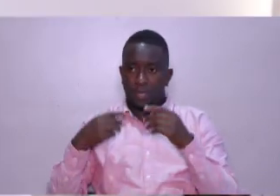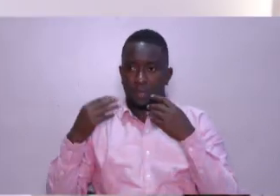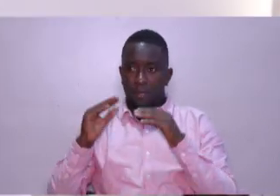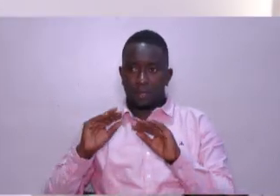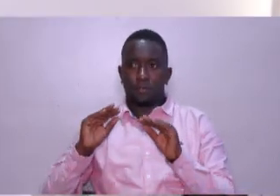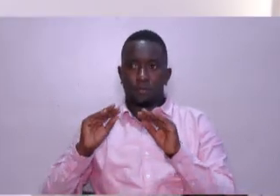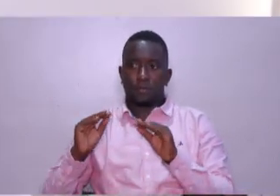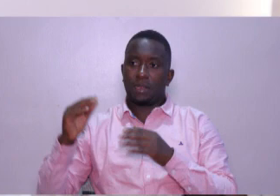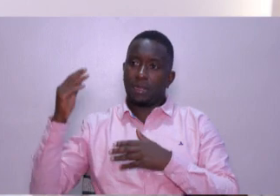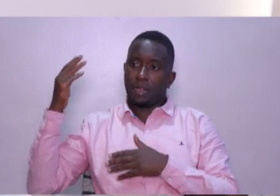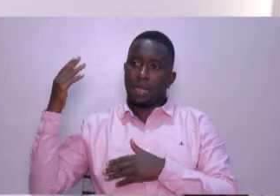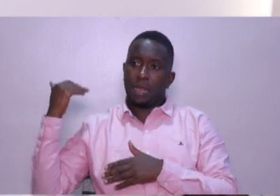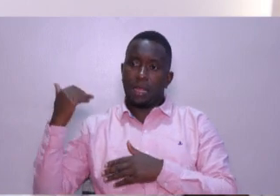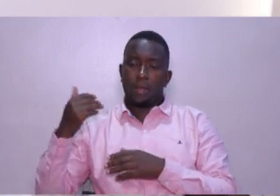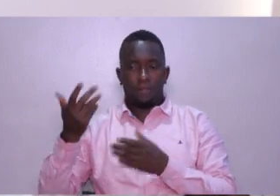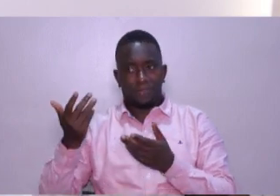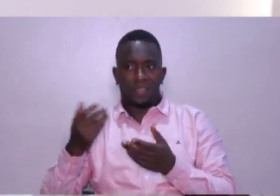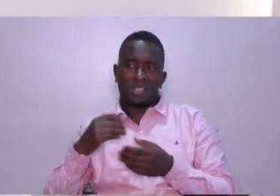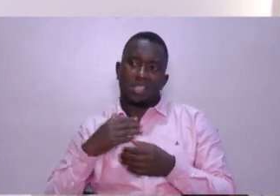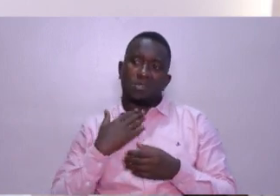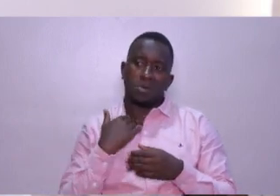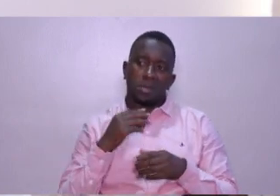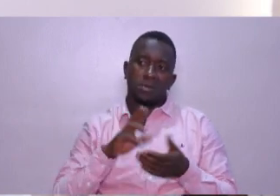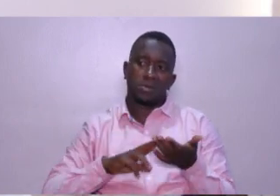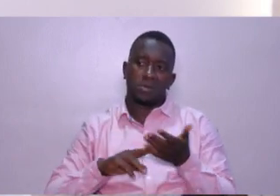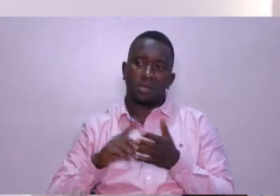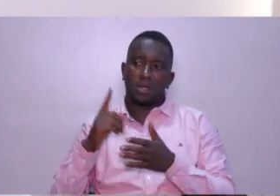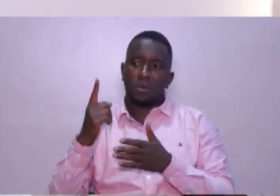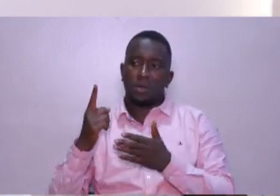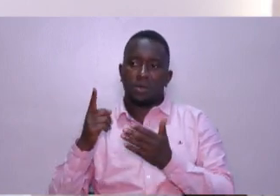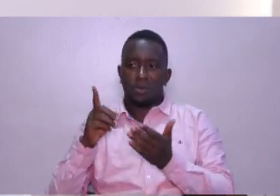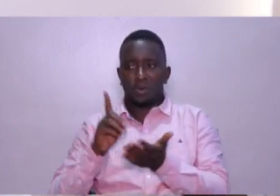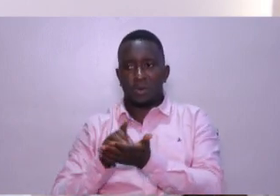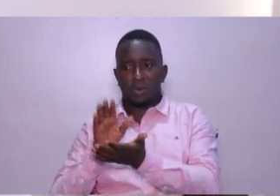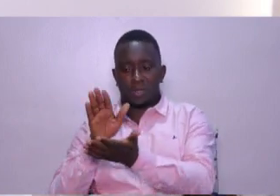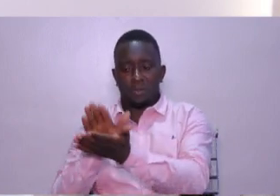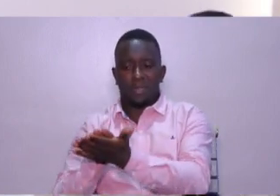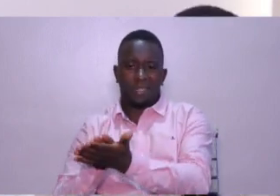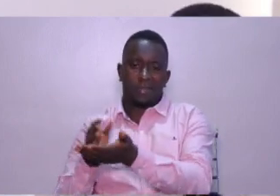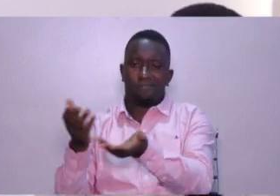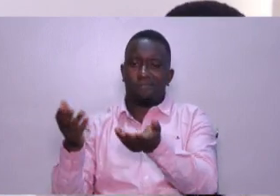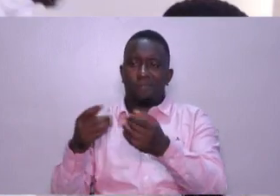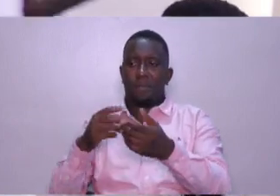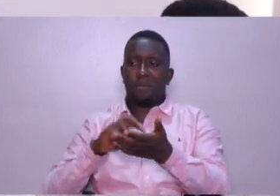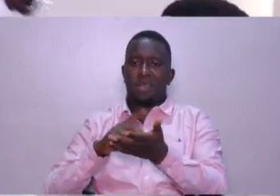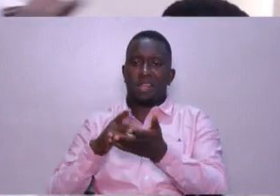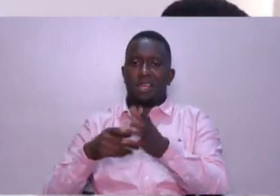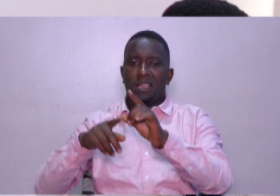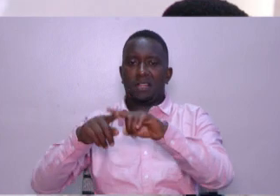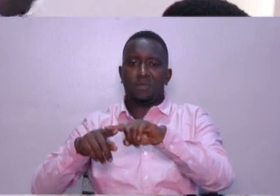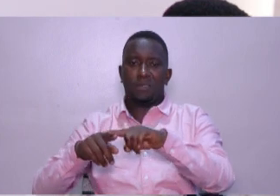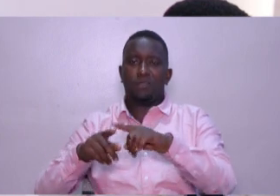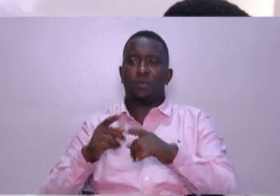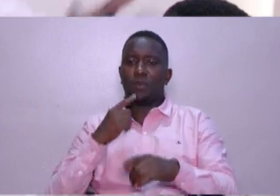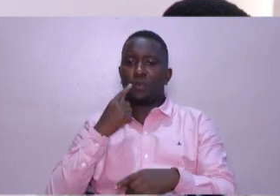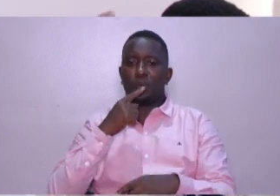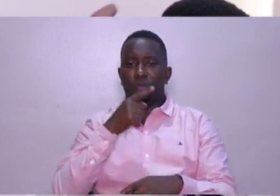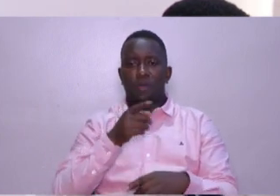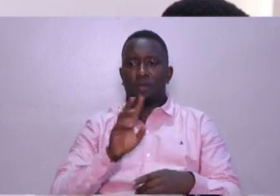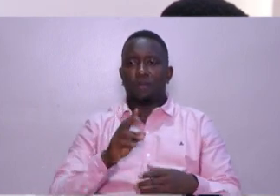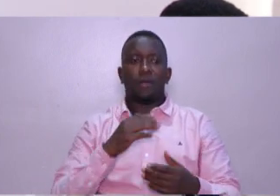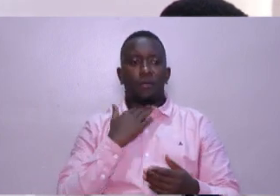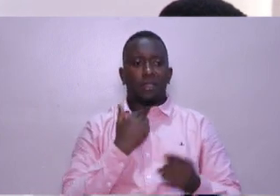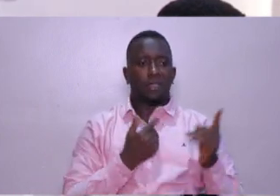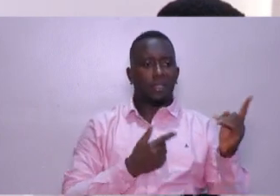they prefer to do a Word document, so I didn't want to insist on them using this approach. But you who are able to take this